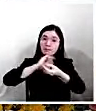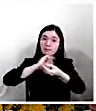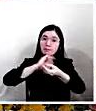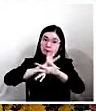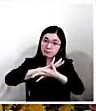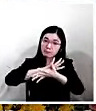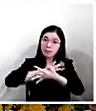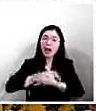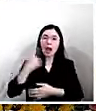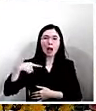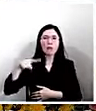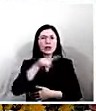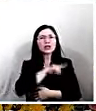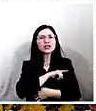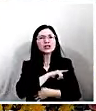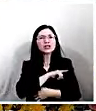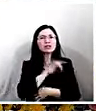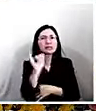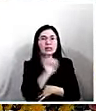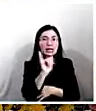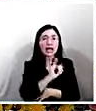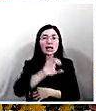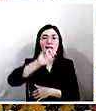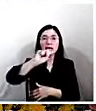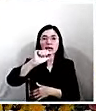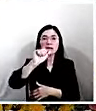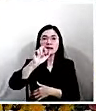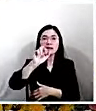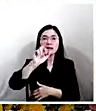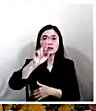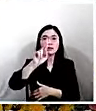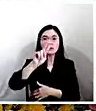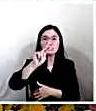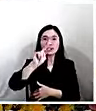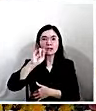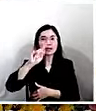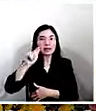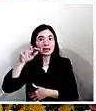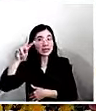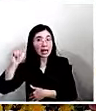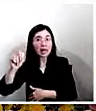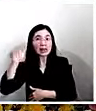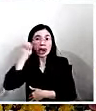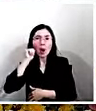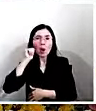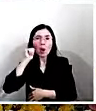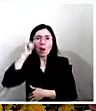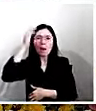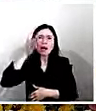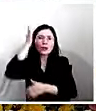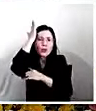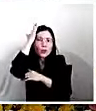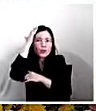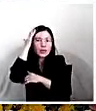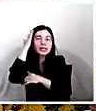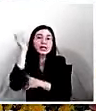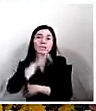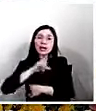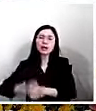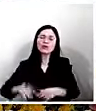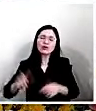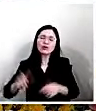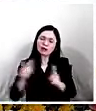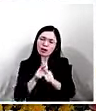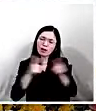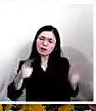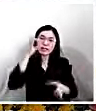should be like a Samaritan woman who pleaded the Lord with great faith that her daughter will be